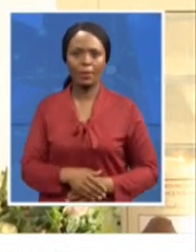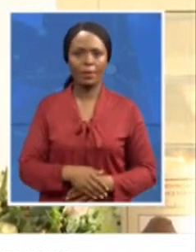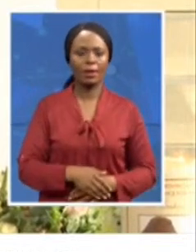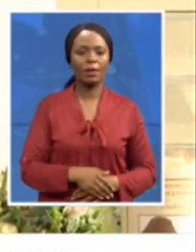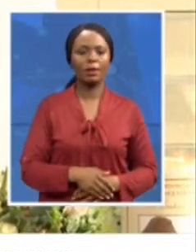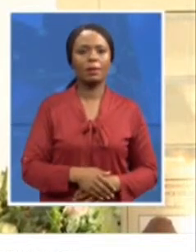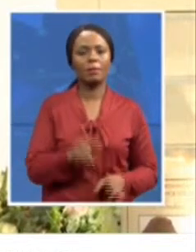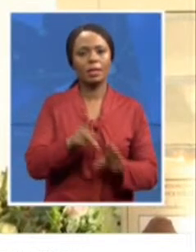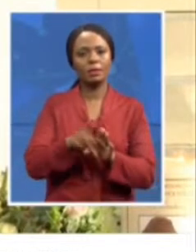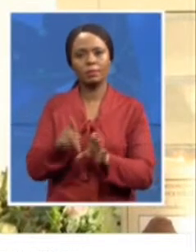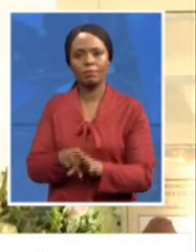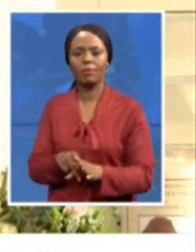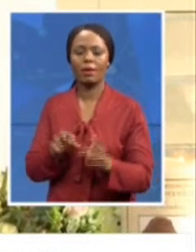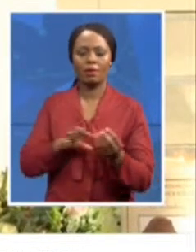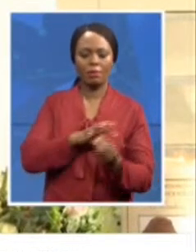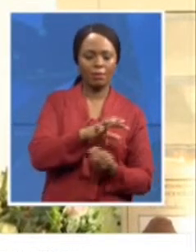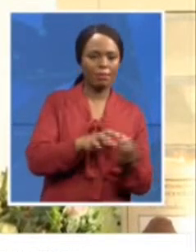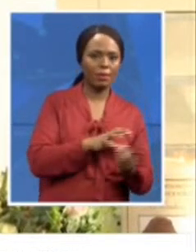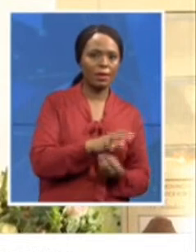good morning.